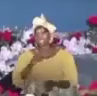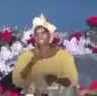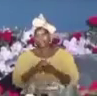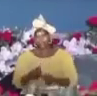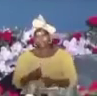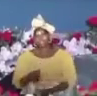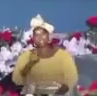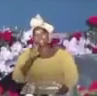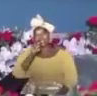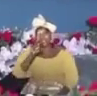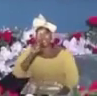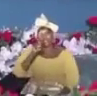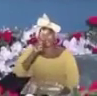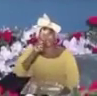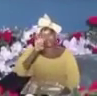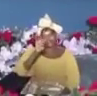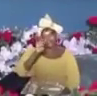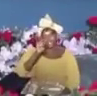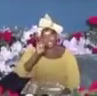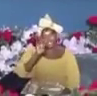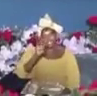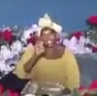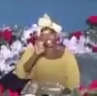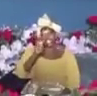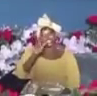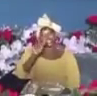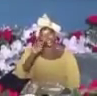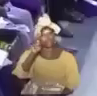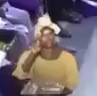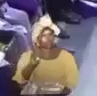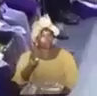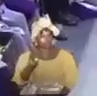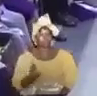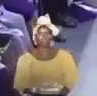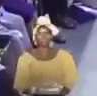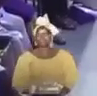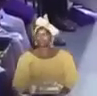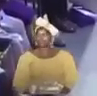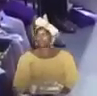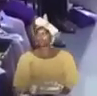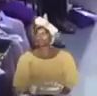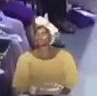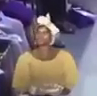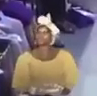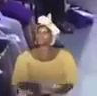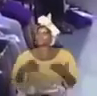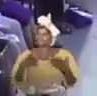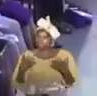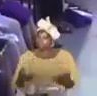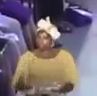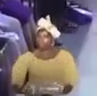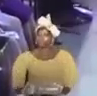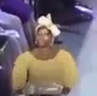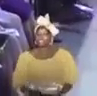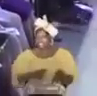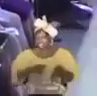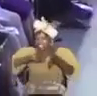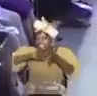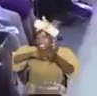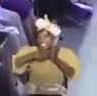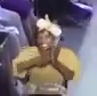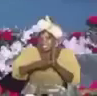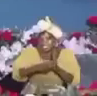walking in keeping with certain principles. Let me recap one last time and we pray that the key to